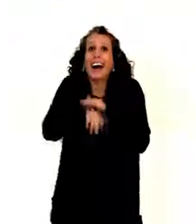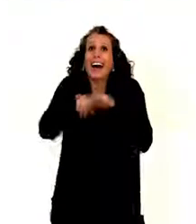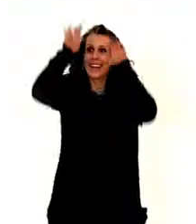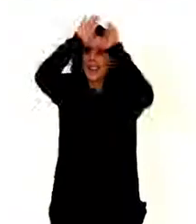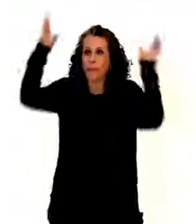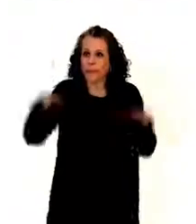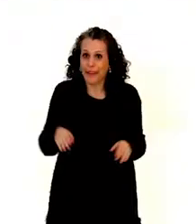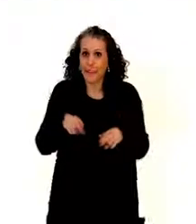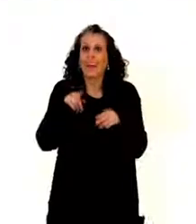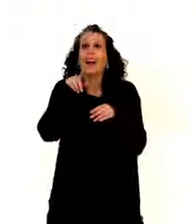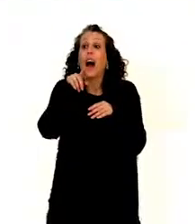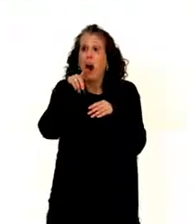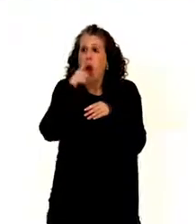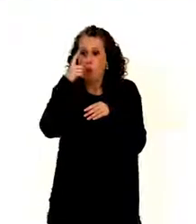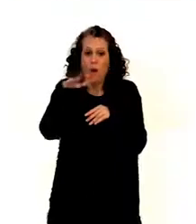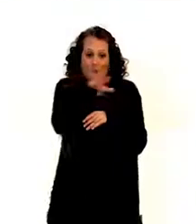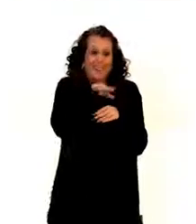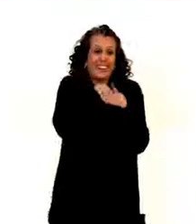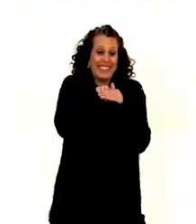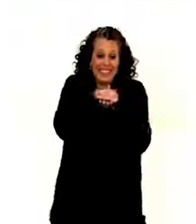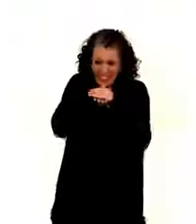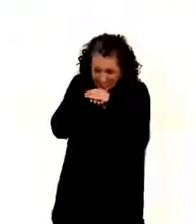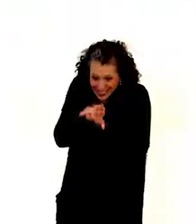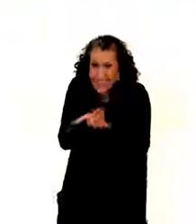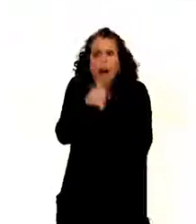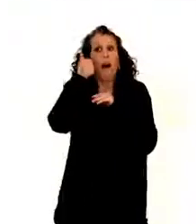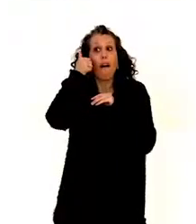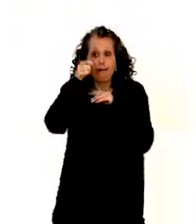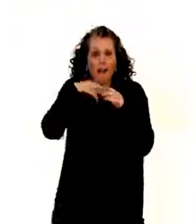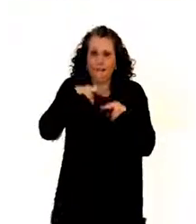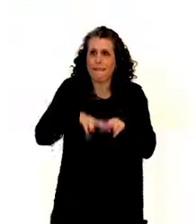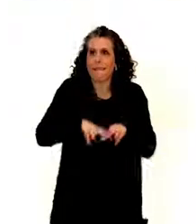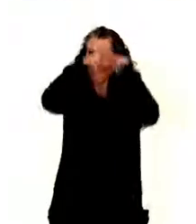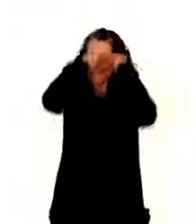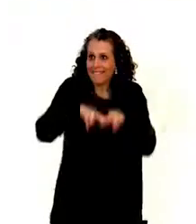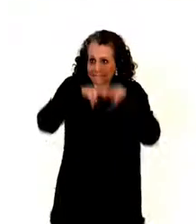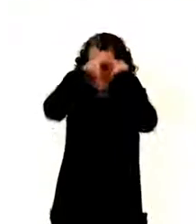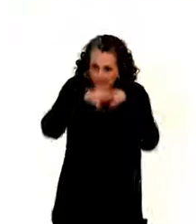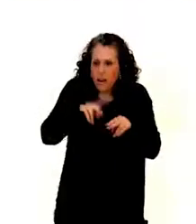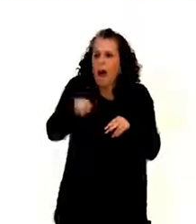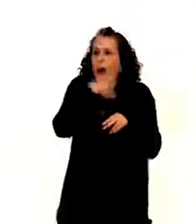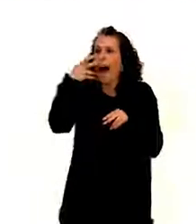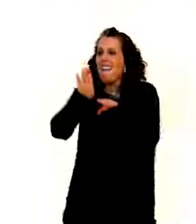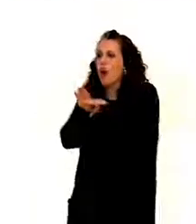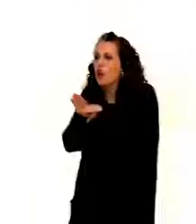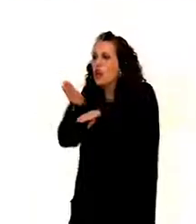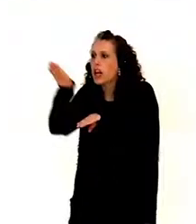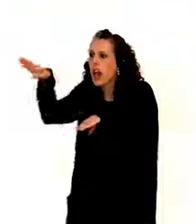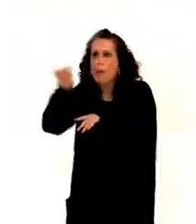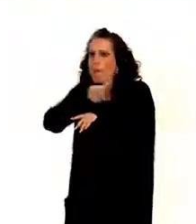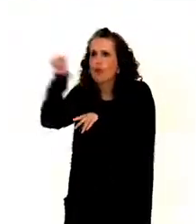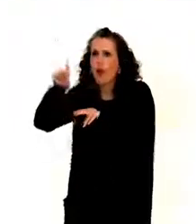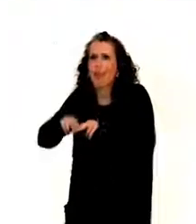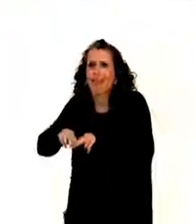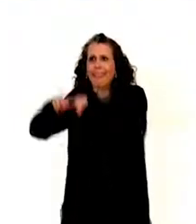One wing had elevators. Second wing had ramp at the entrance, but no elevators to the second floor. And the